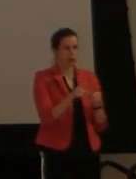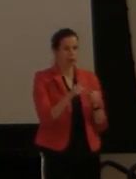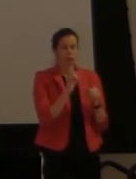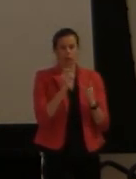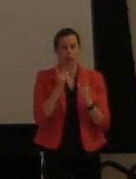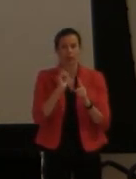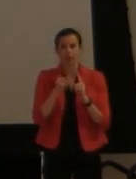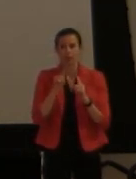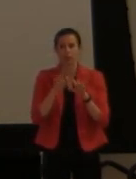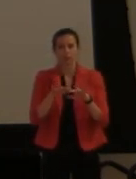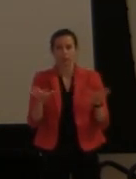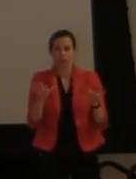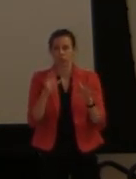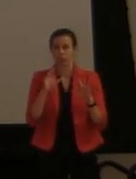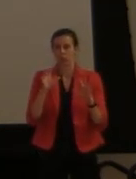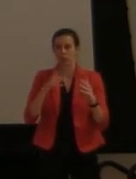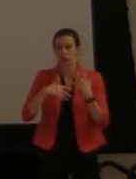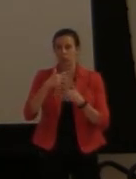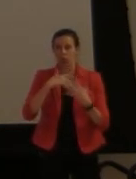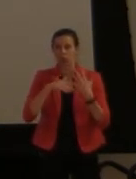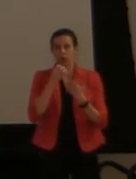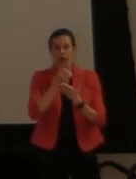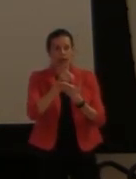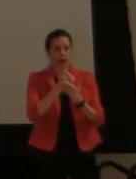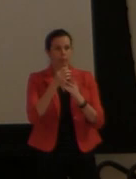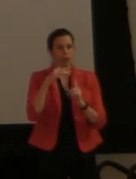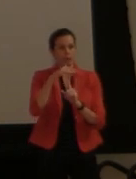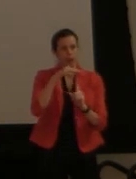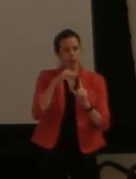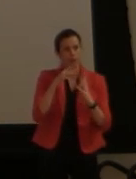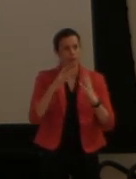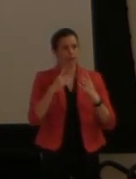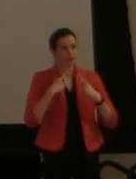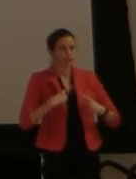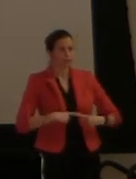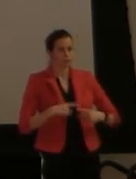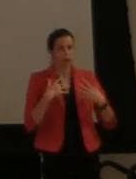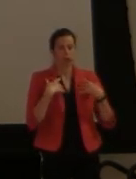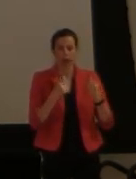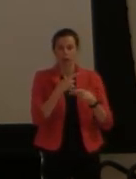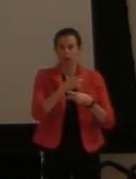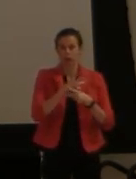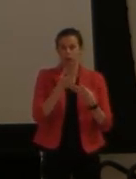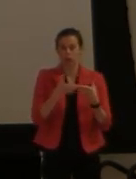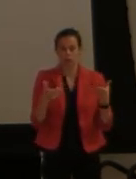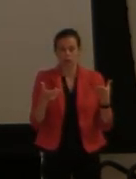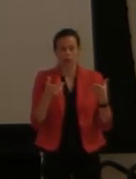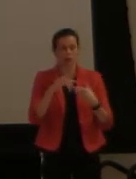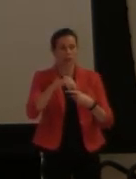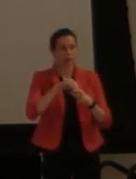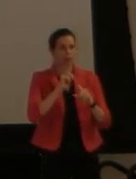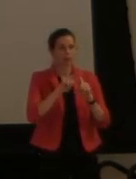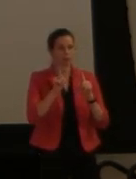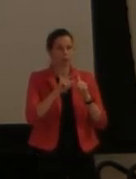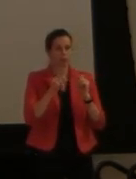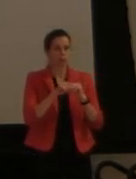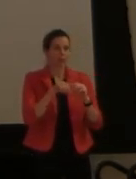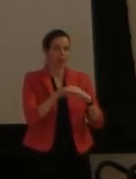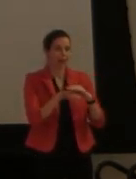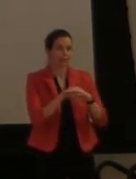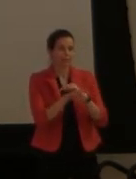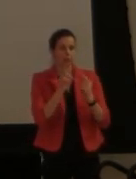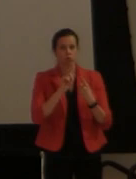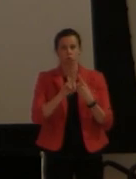distribution of social, economic, environmental, physical, or healthcare resources. Includes differences in access to